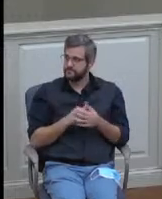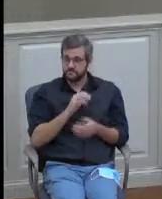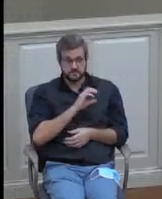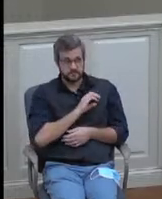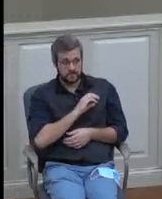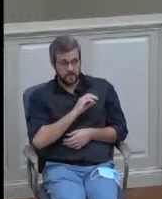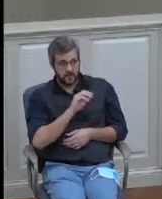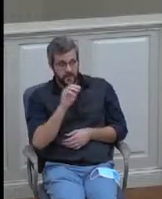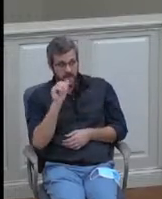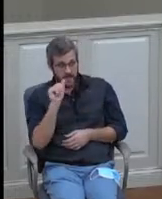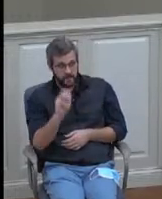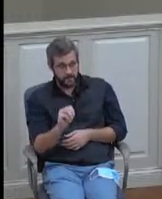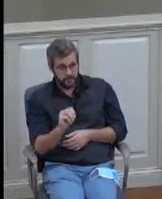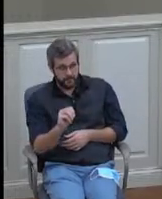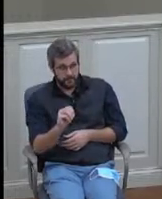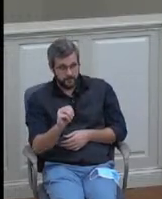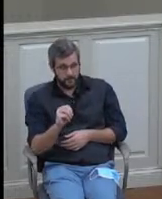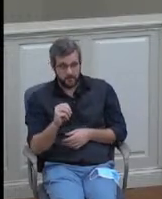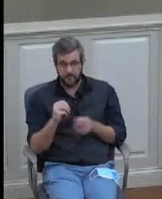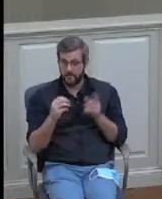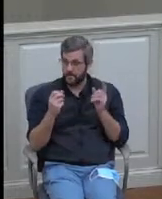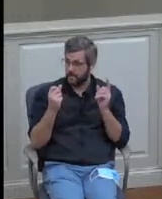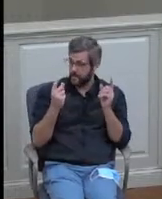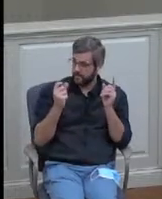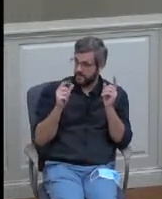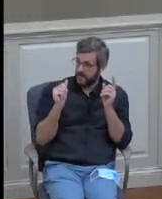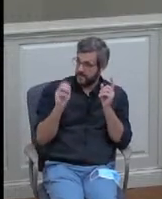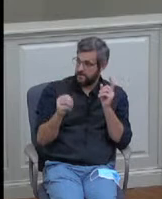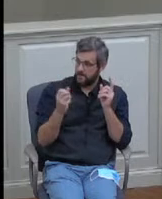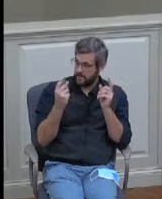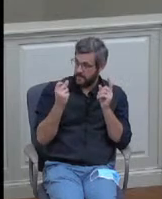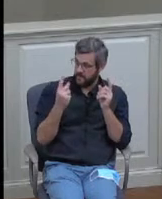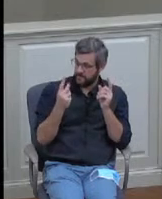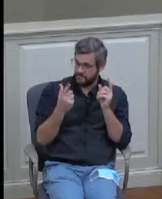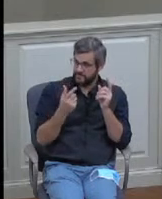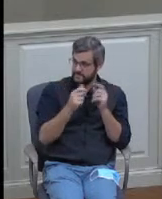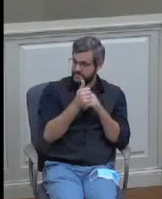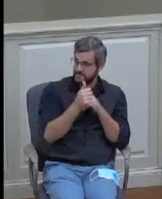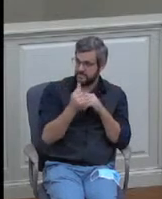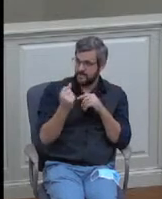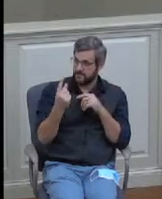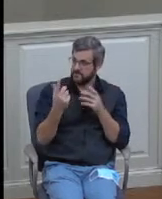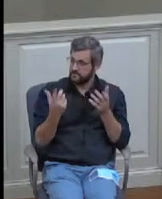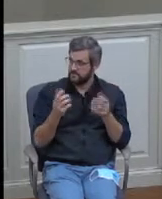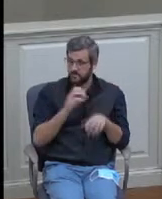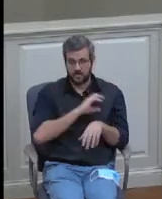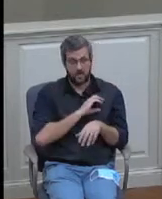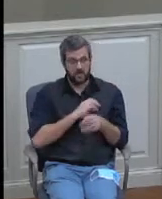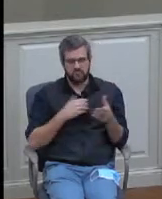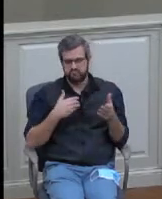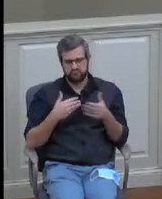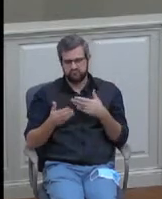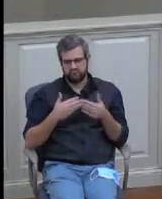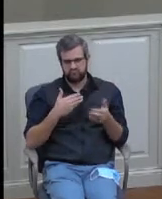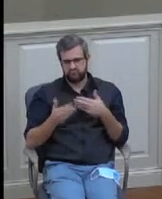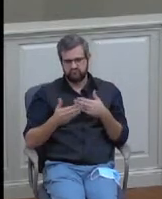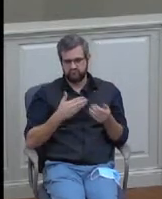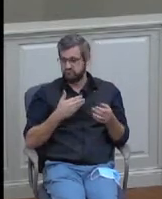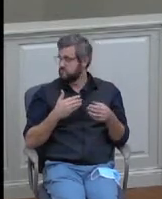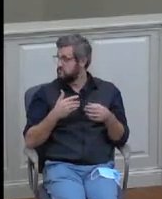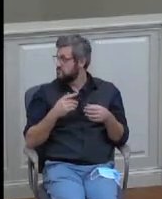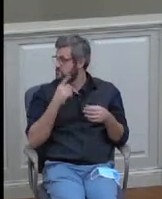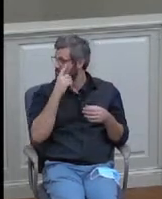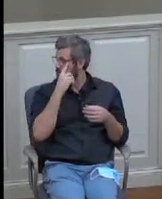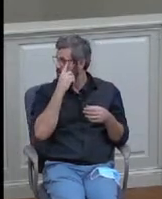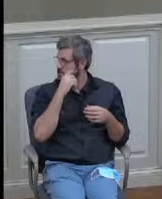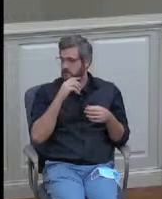11 o'clock. 11 o'clock a.m. You want to do 11 or 10? It doesn't. It doesn't matter to me at Doesn't all. matter to me. Depends if the children